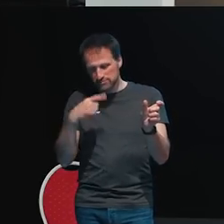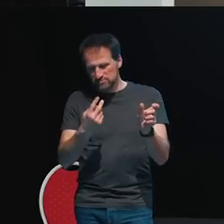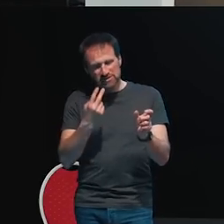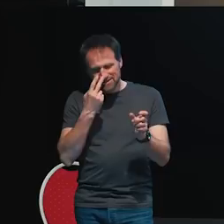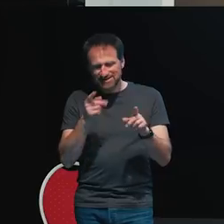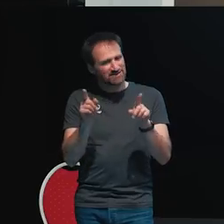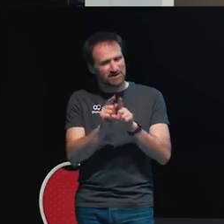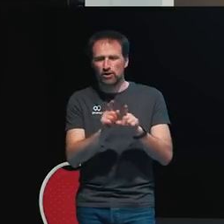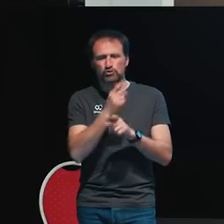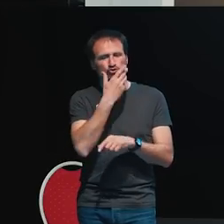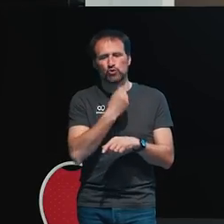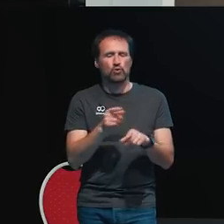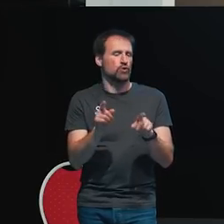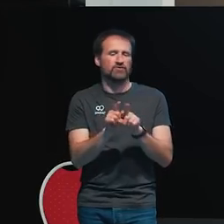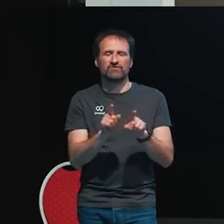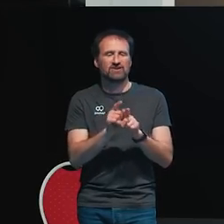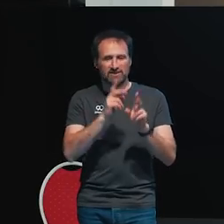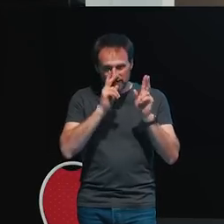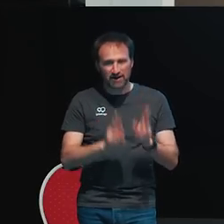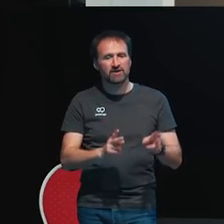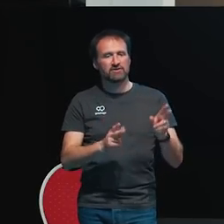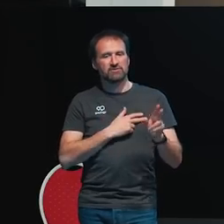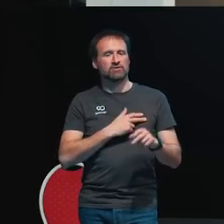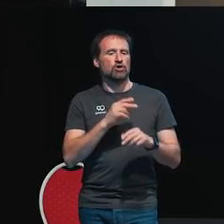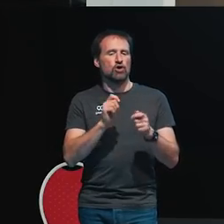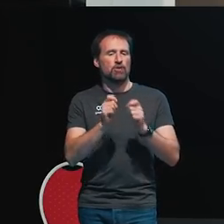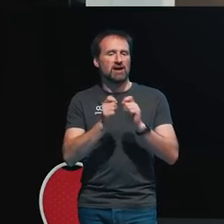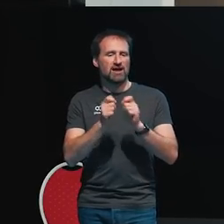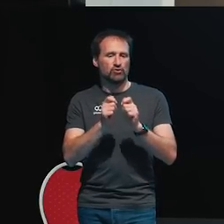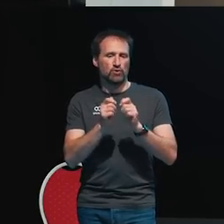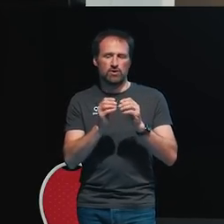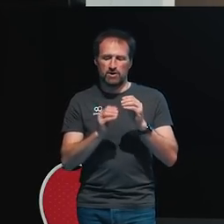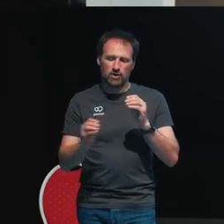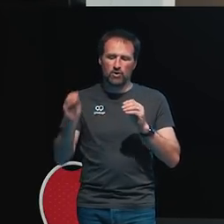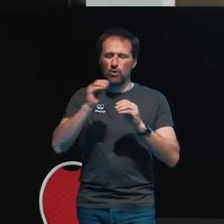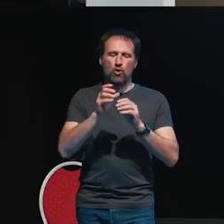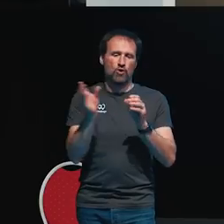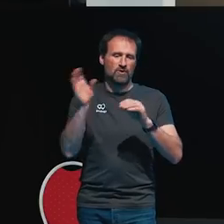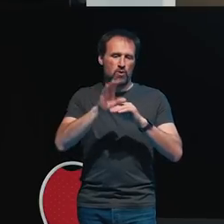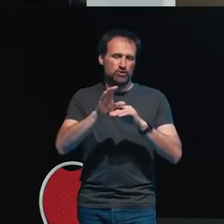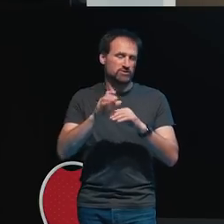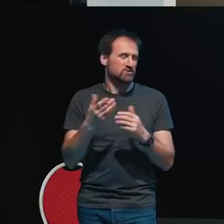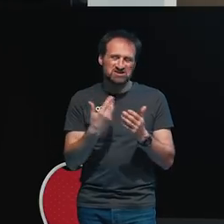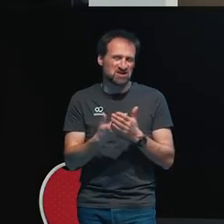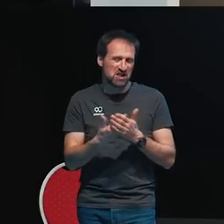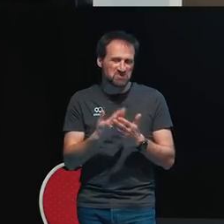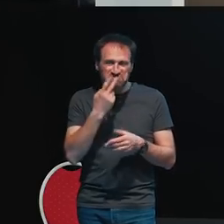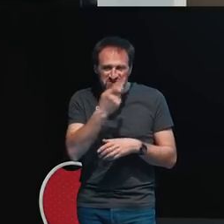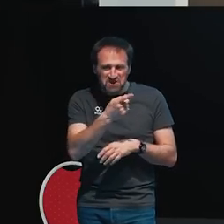if you had real operator overloading. So that is a potential